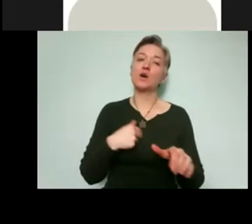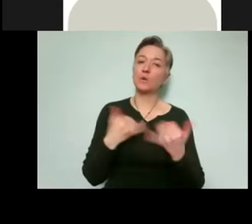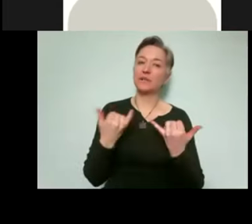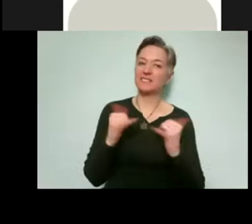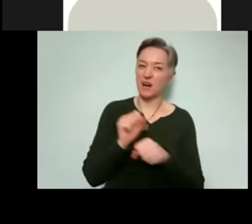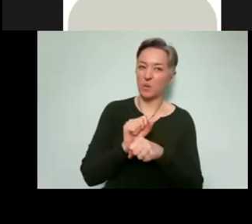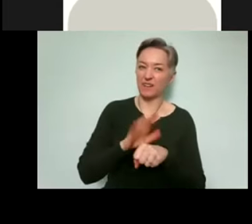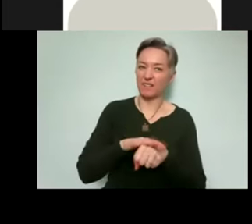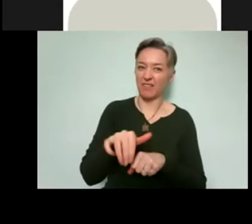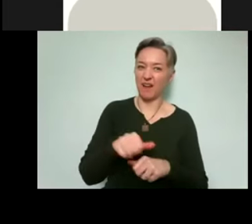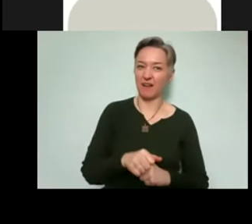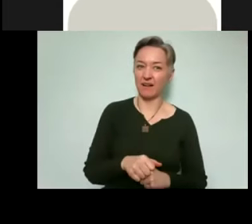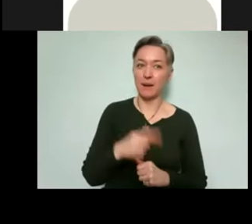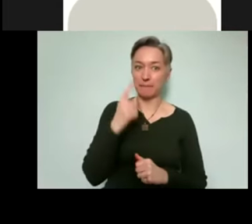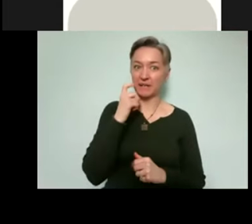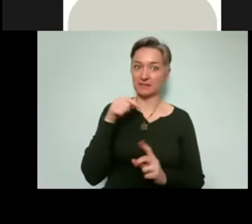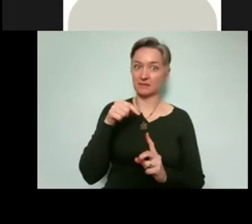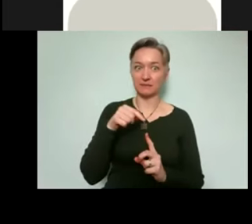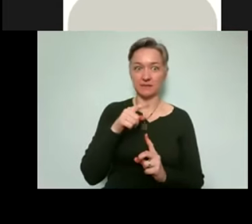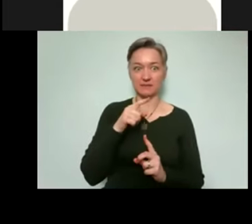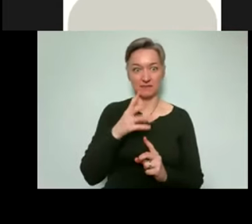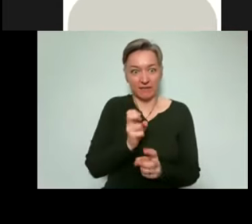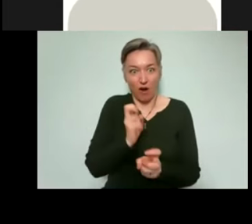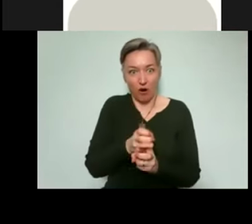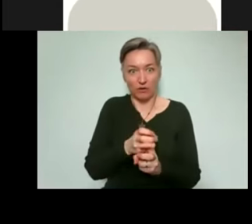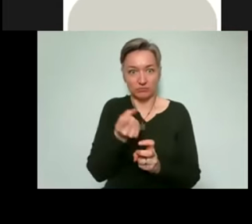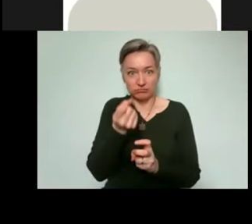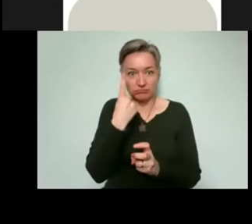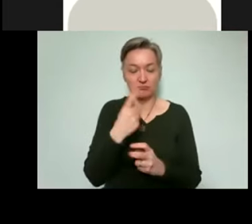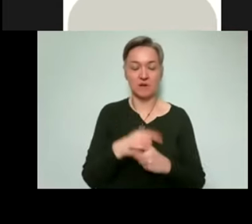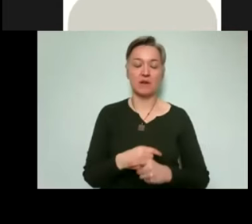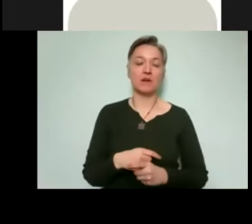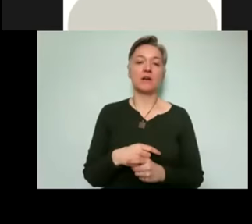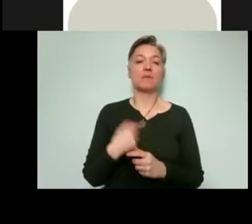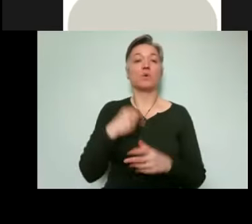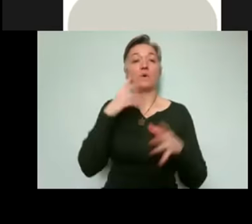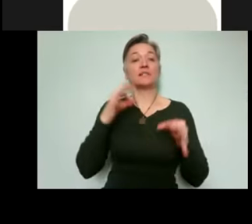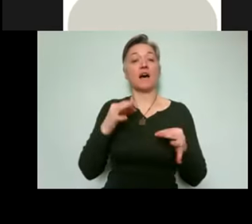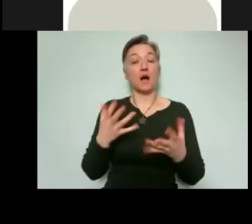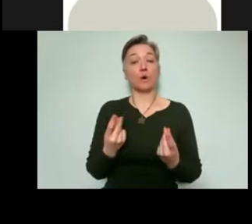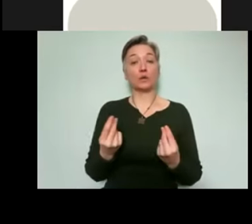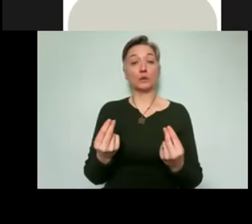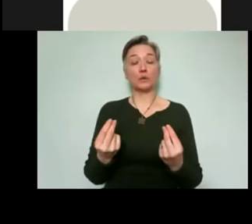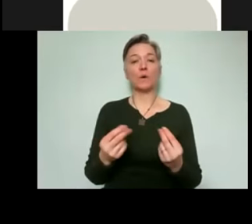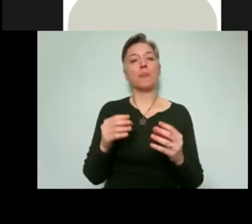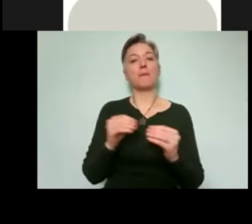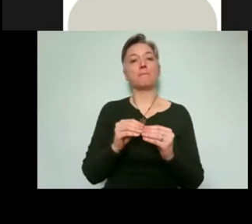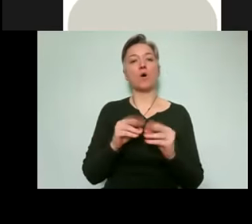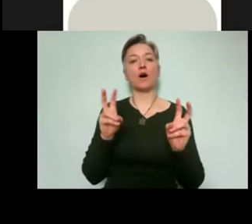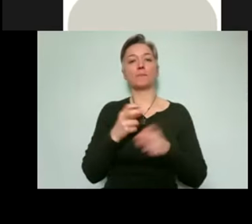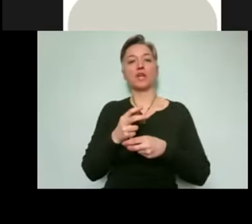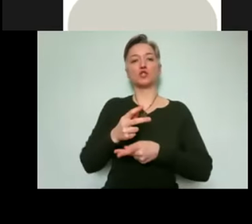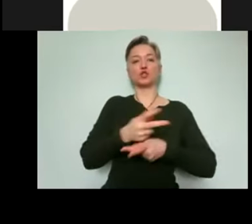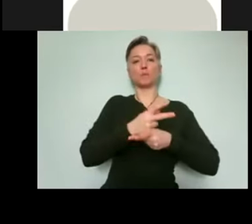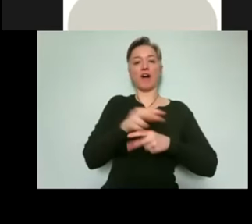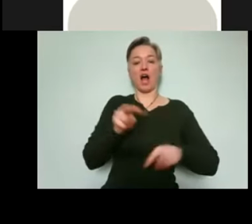on that because it's turned out to be a rather difficult thing to get at. But we decided what we wanted to do was to take a more supervised approach to get at